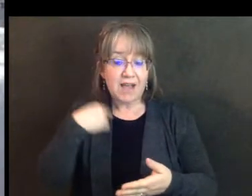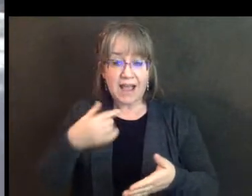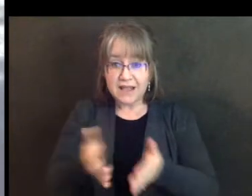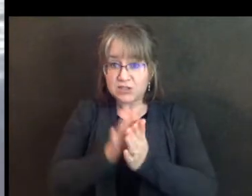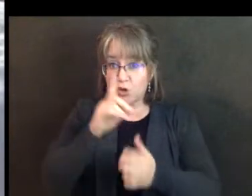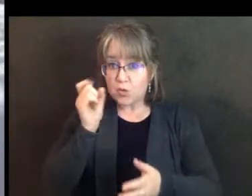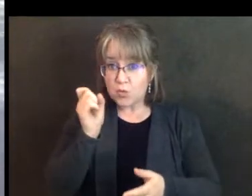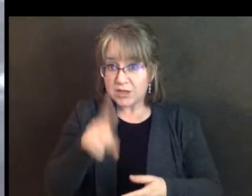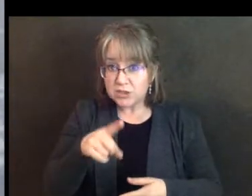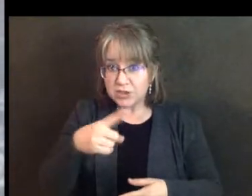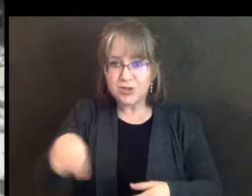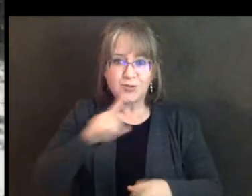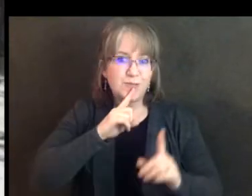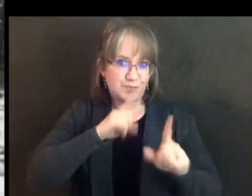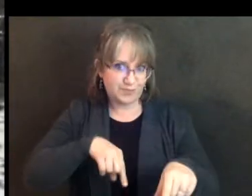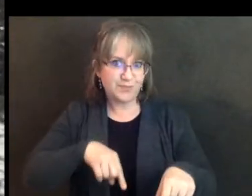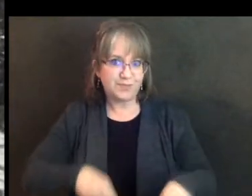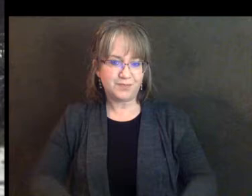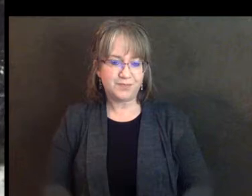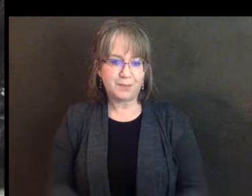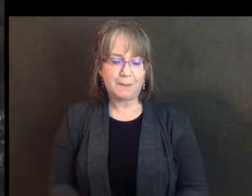loud.